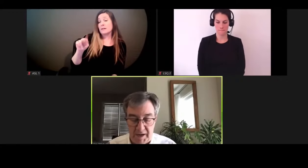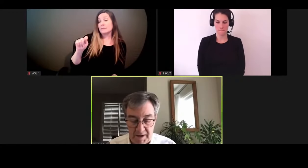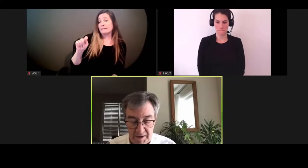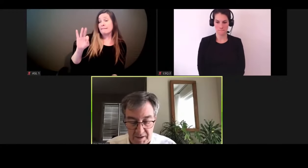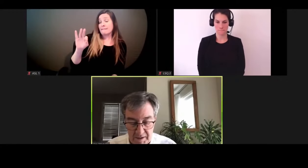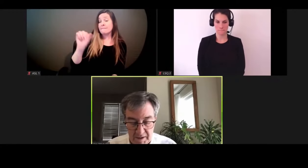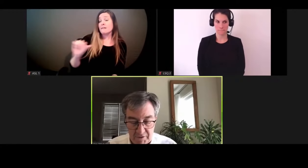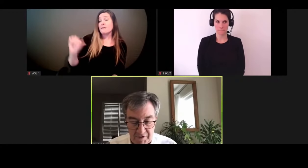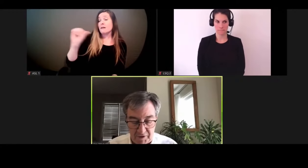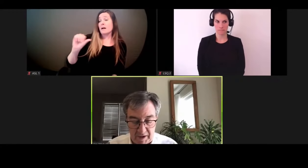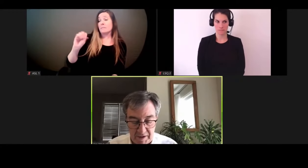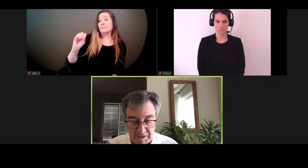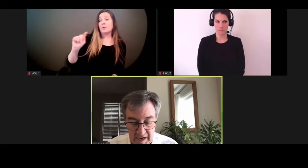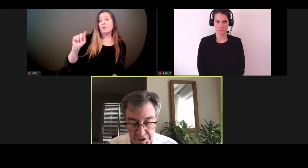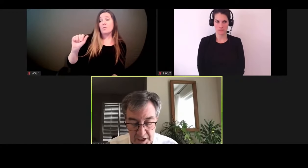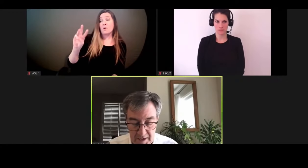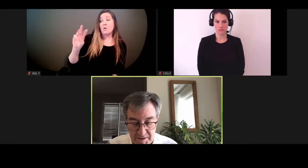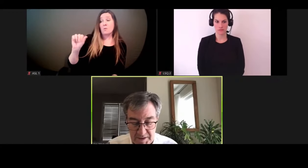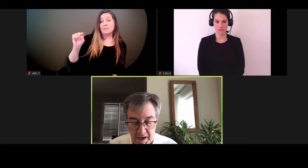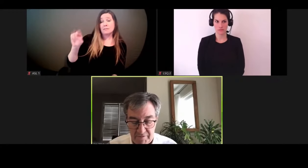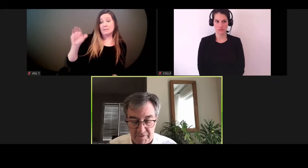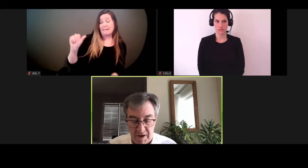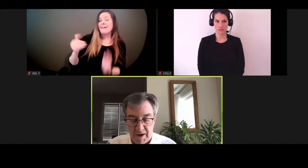hntf@ottawa.ca. That address again is